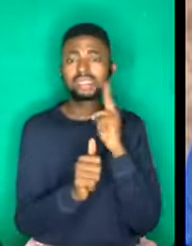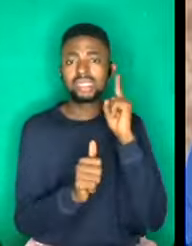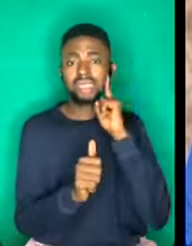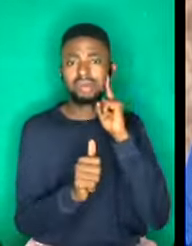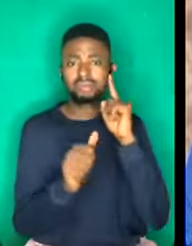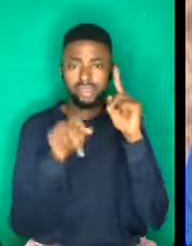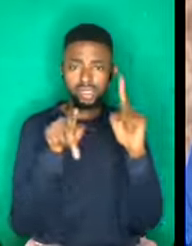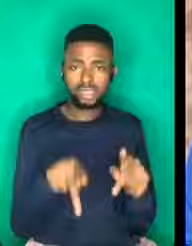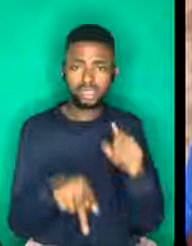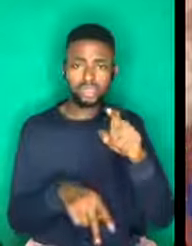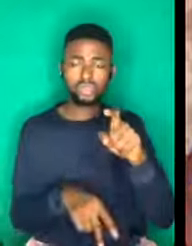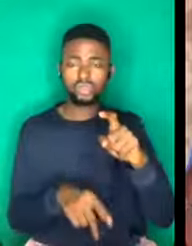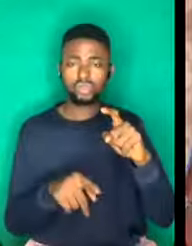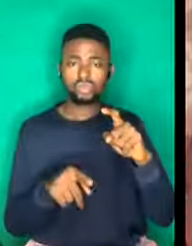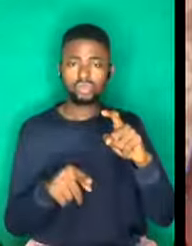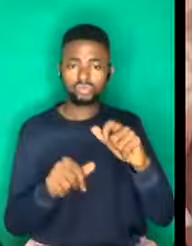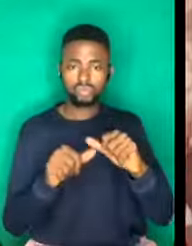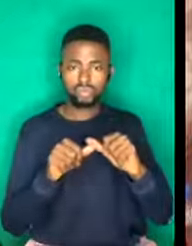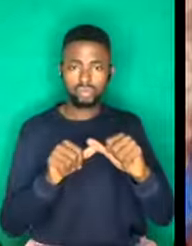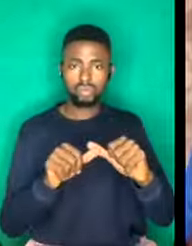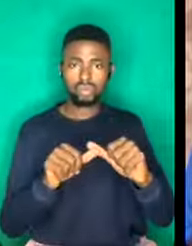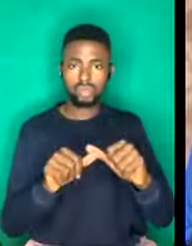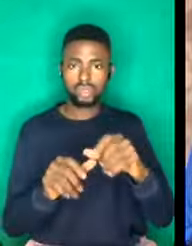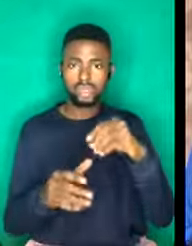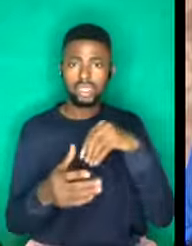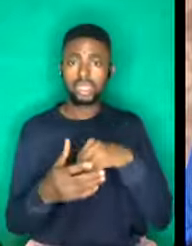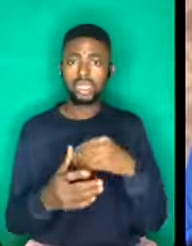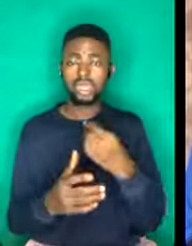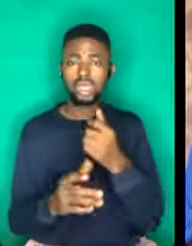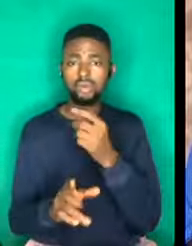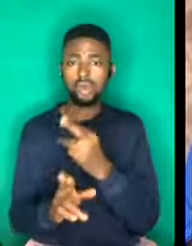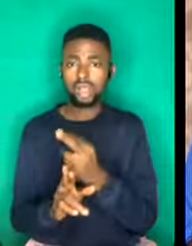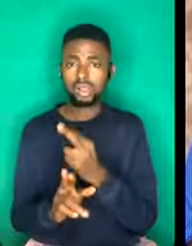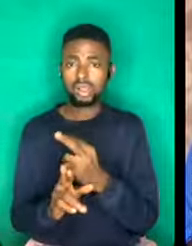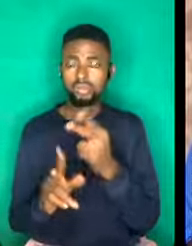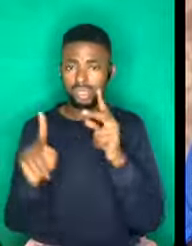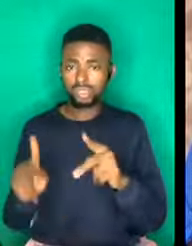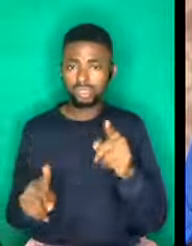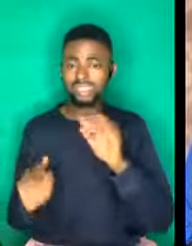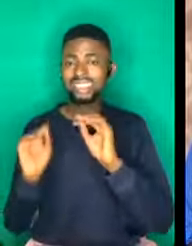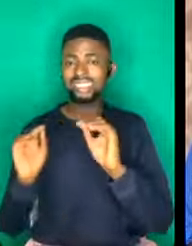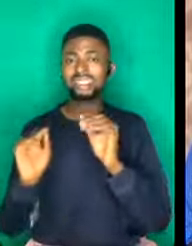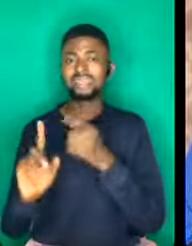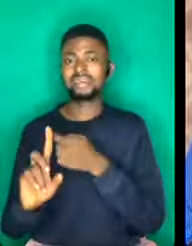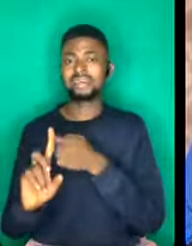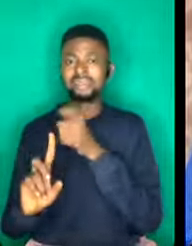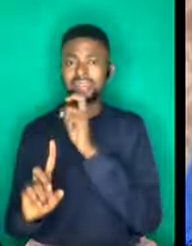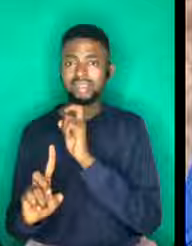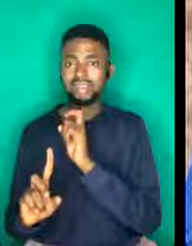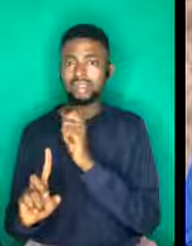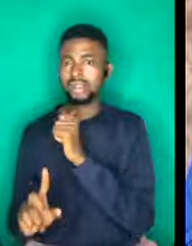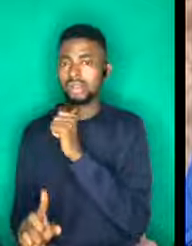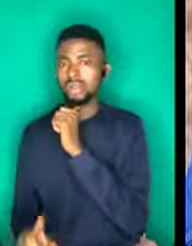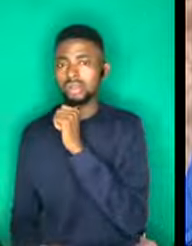go from usually the regular person, you teach from unknown to